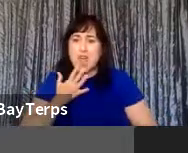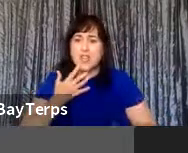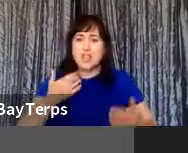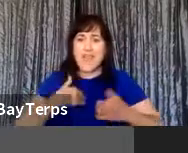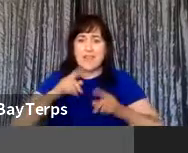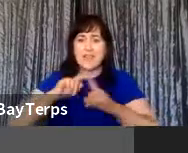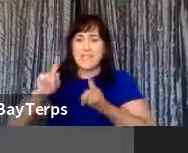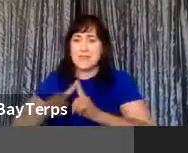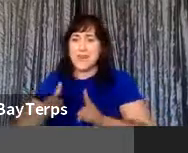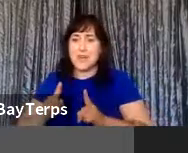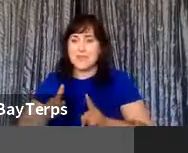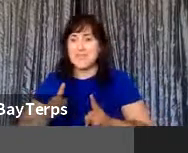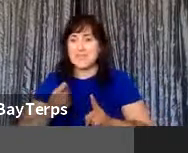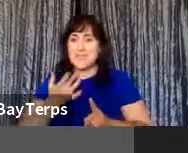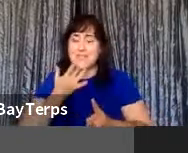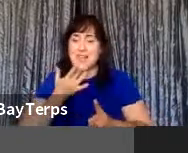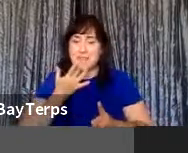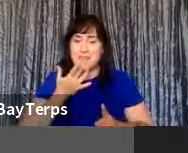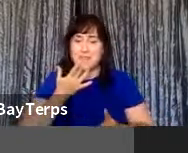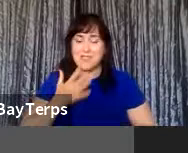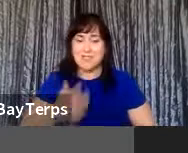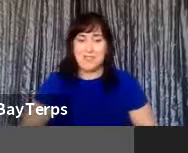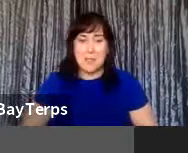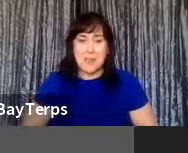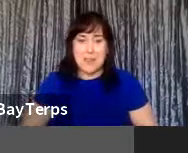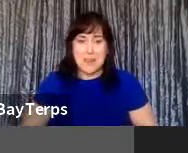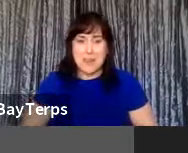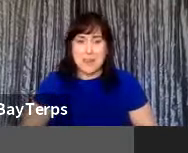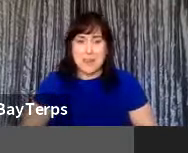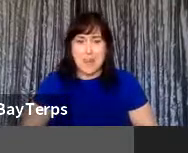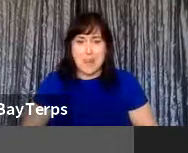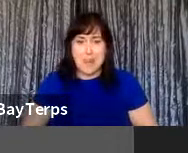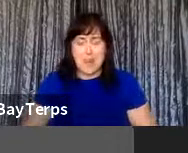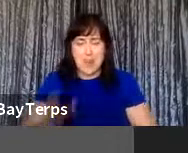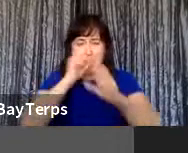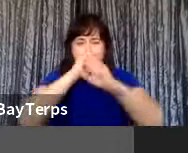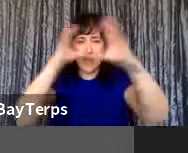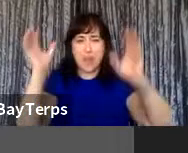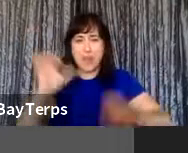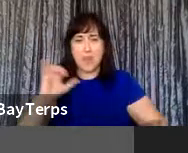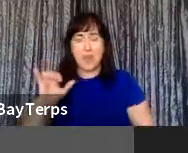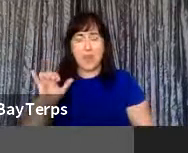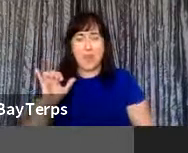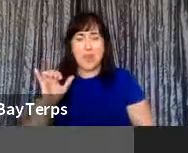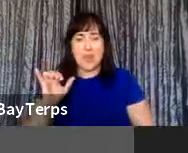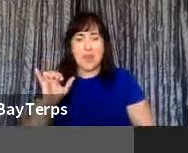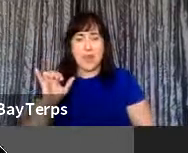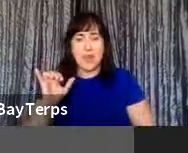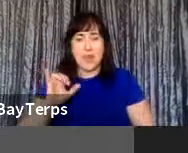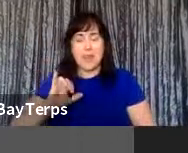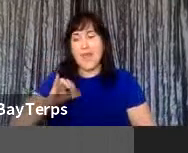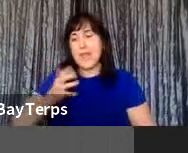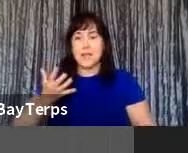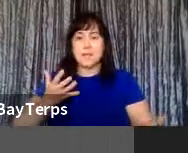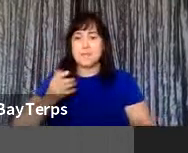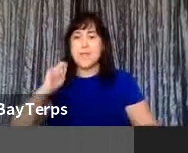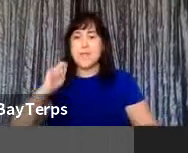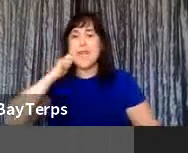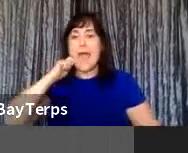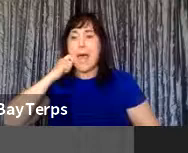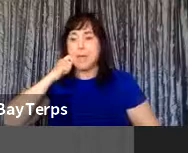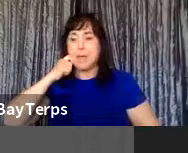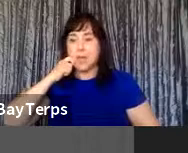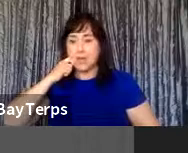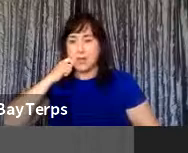are orange, to the ones which are yellow, to the ones which are red. I wanted to imagine it a little bit like, Beth, I don't know, a baking apple, as opposed to a